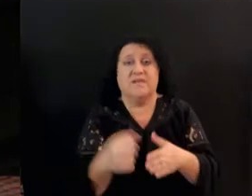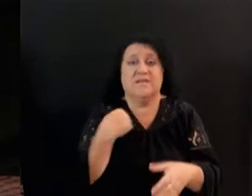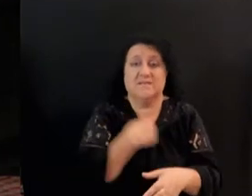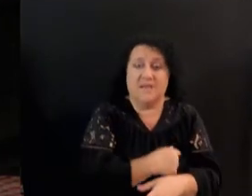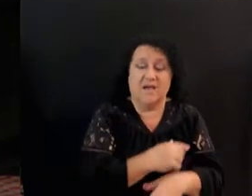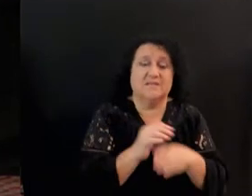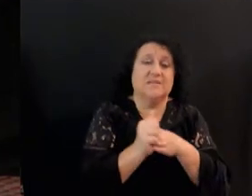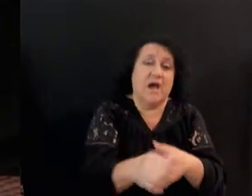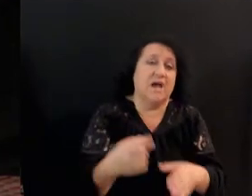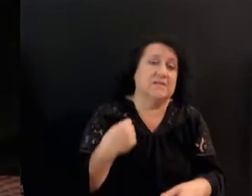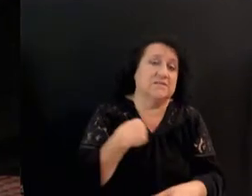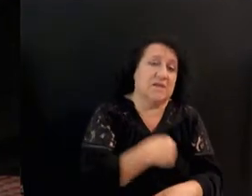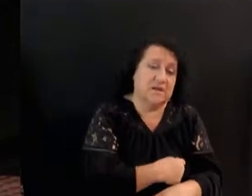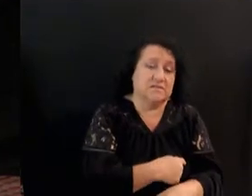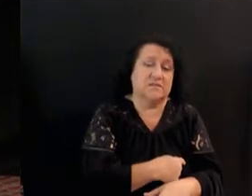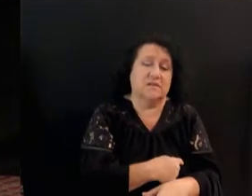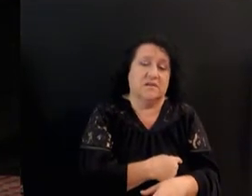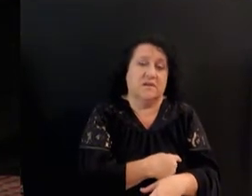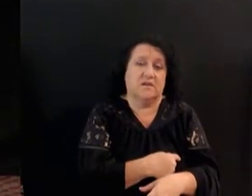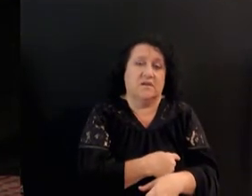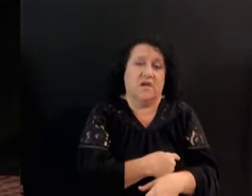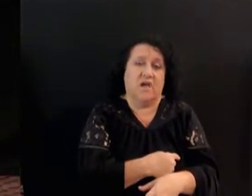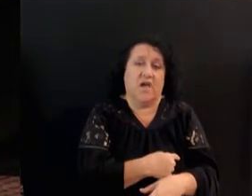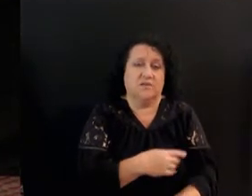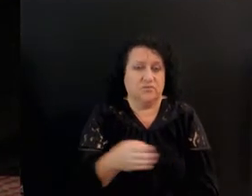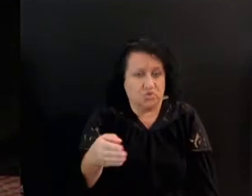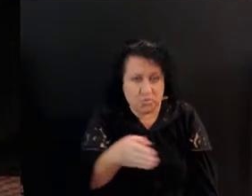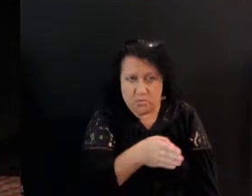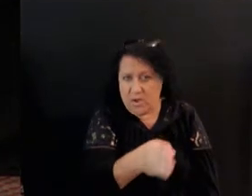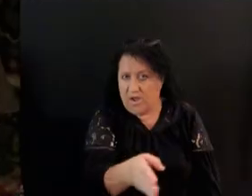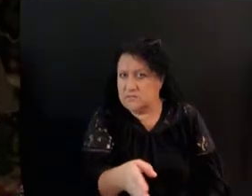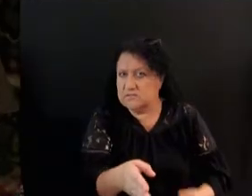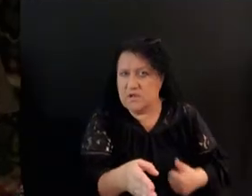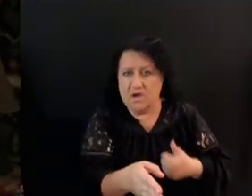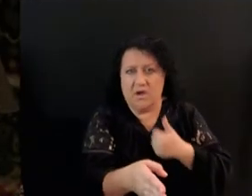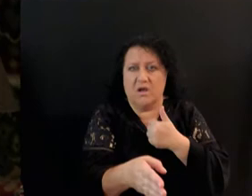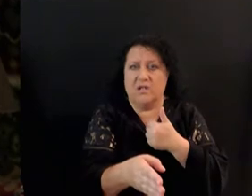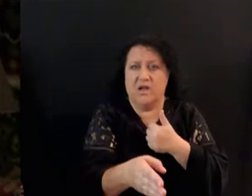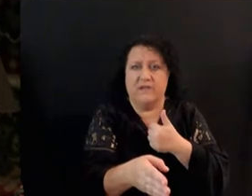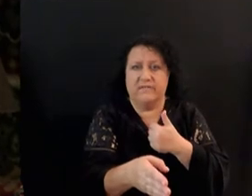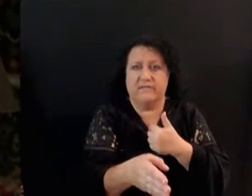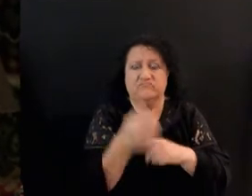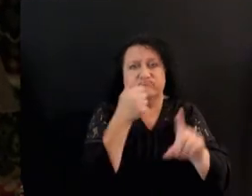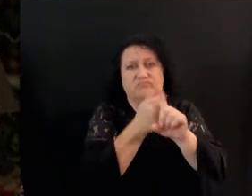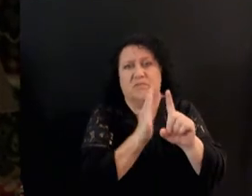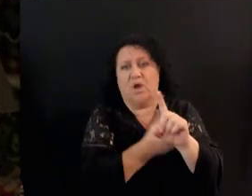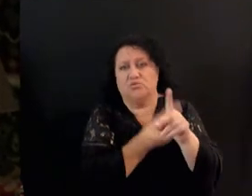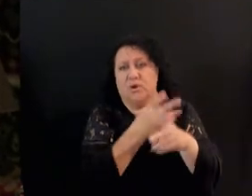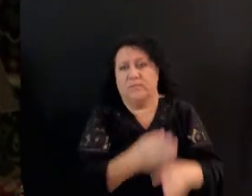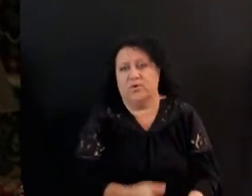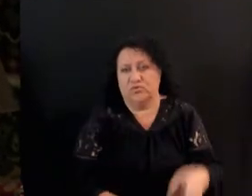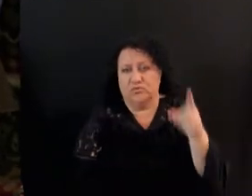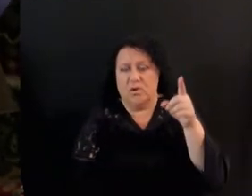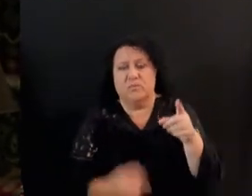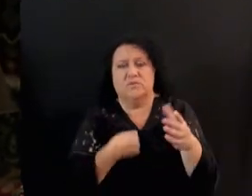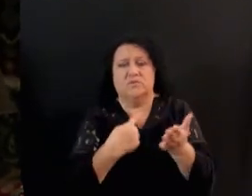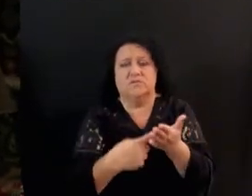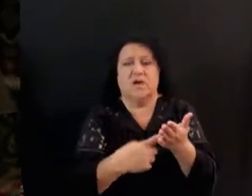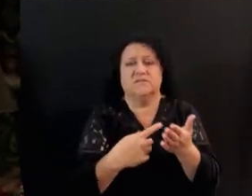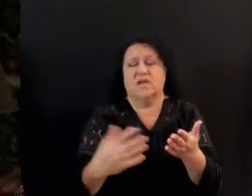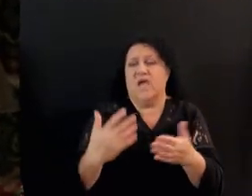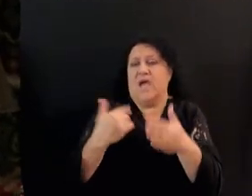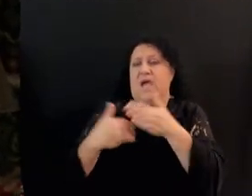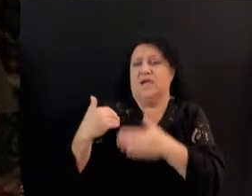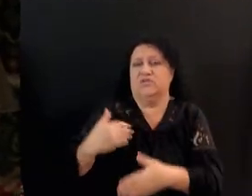us as our shepherd. Some of you feel like you're walking through the wilderness right now. We talked about ancient Israel, right? Complaining about